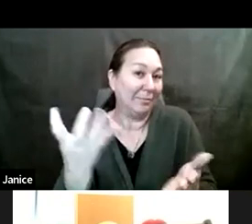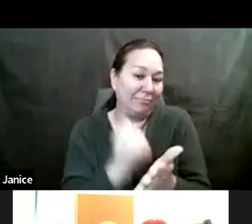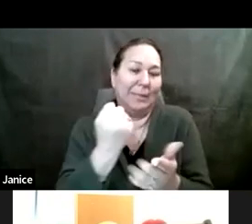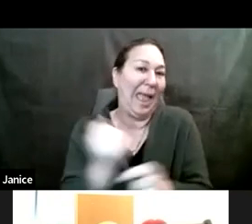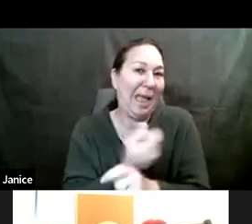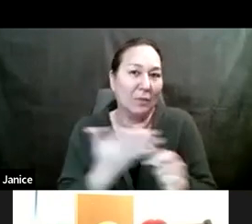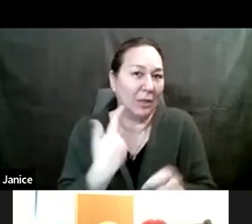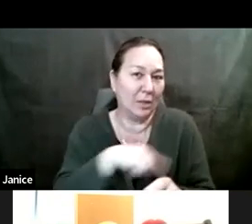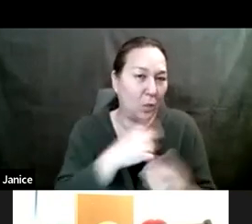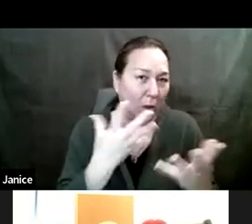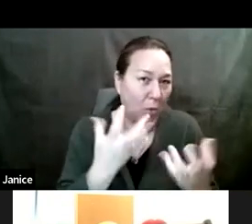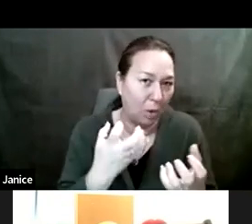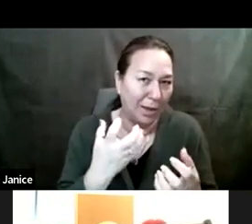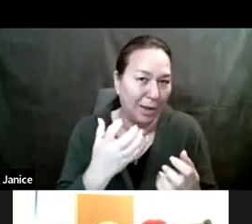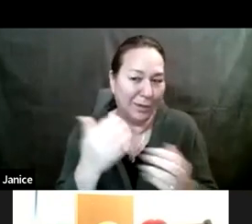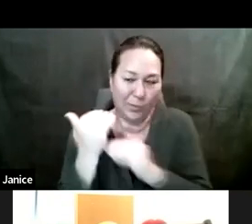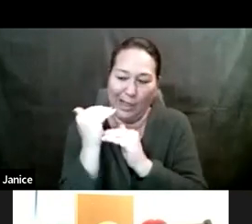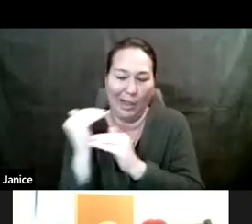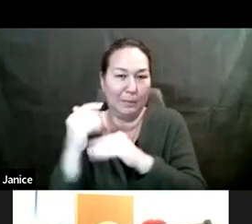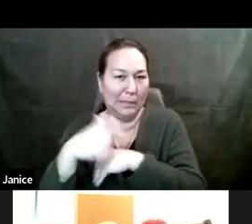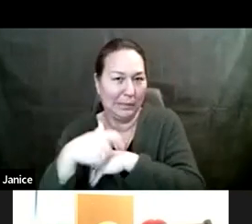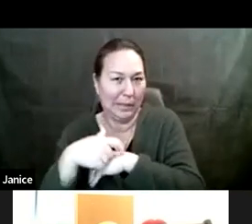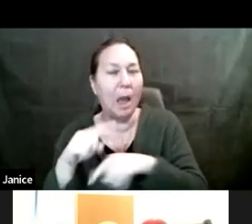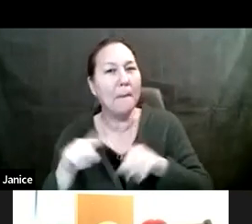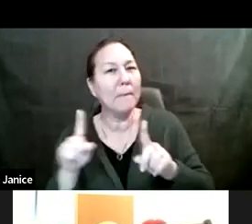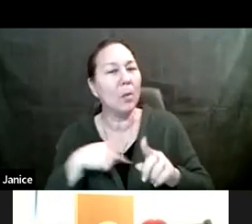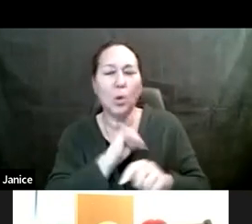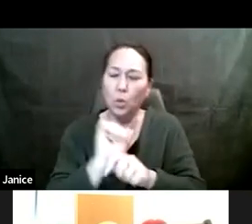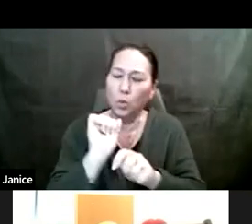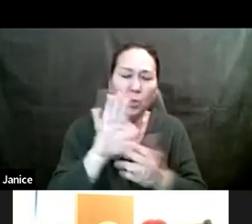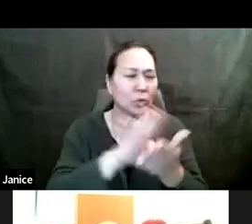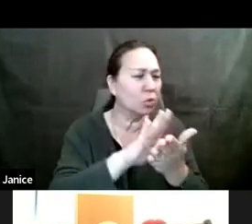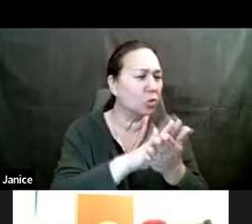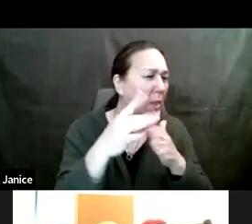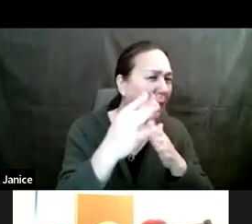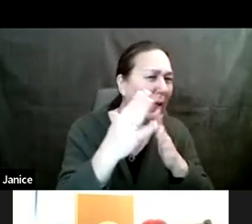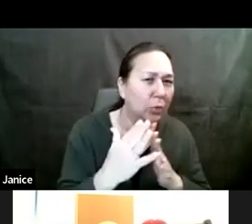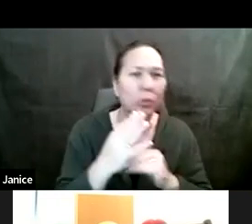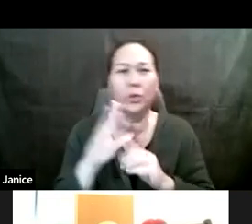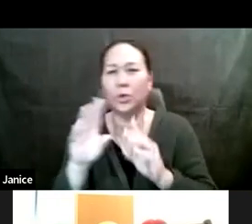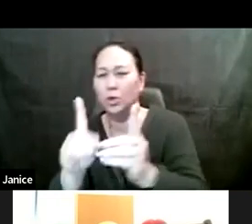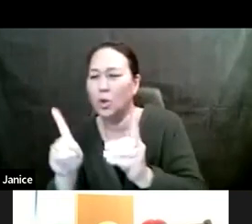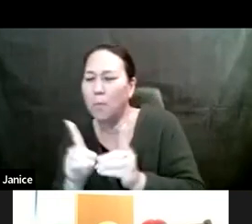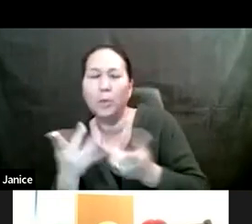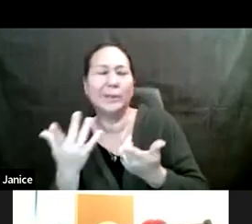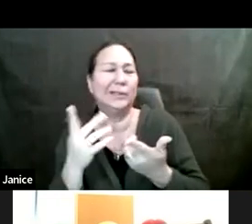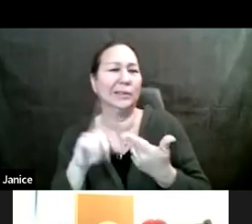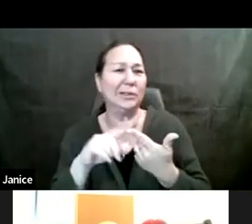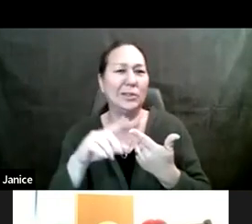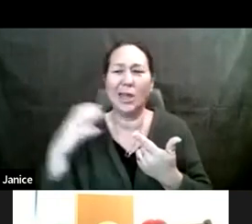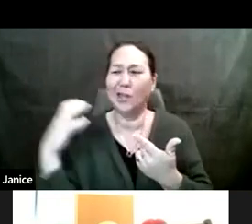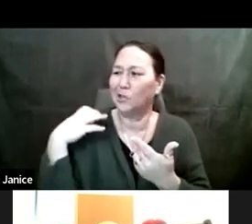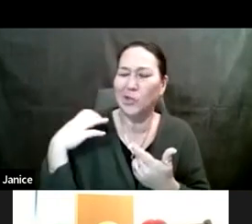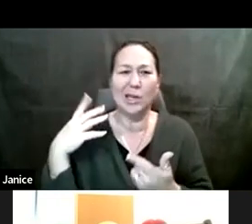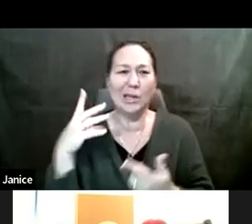but through this budget process we've worked with school Leaders with departments certainly with Chiefs and with the deputies